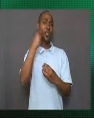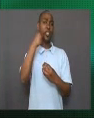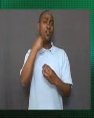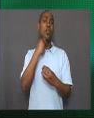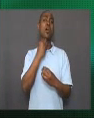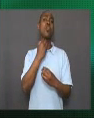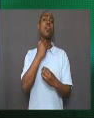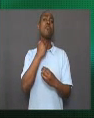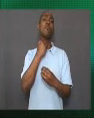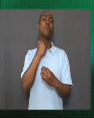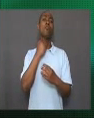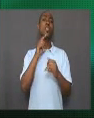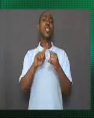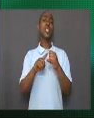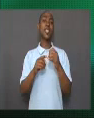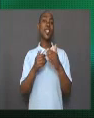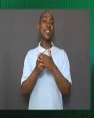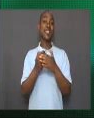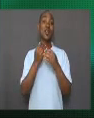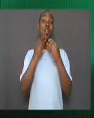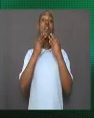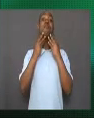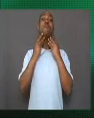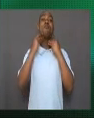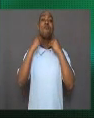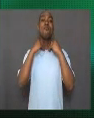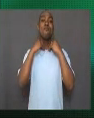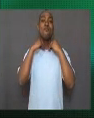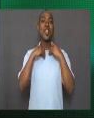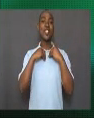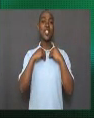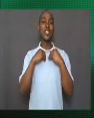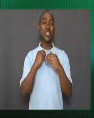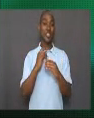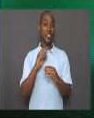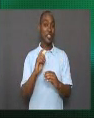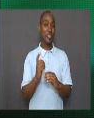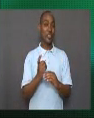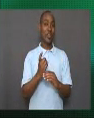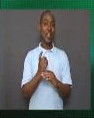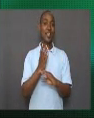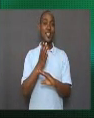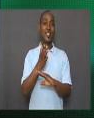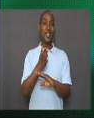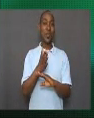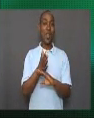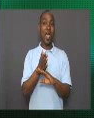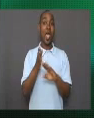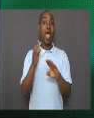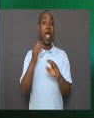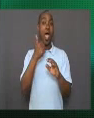mouth, and a reflex action temporarily shuts off the